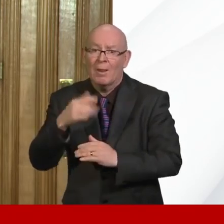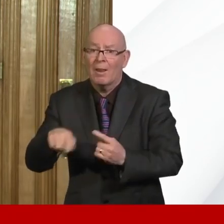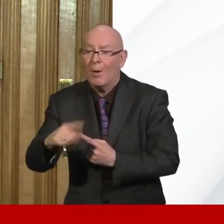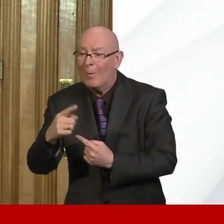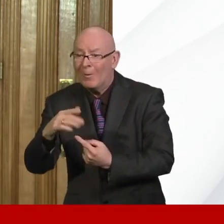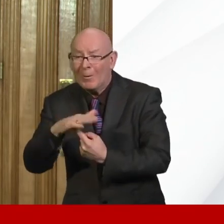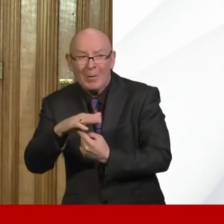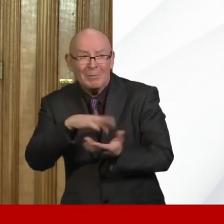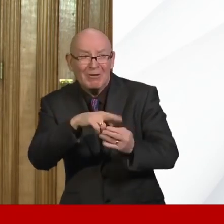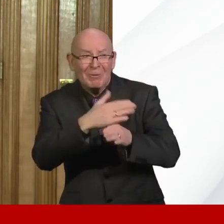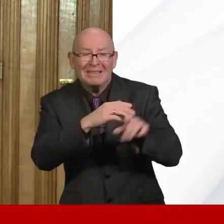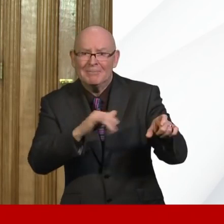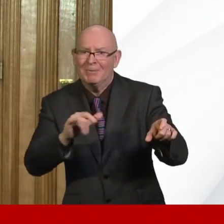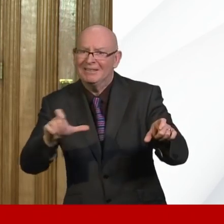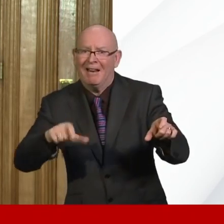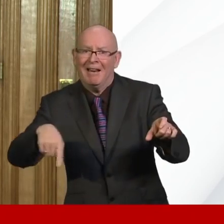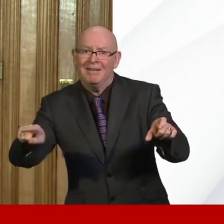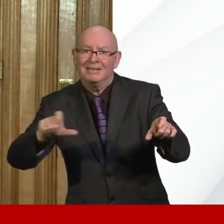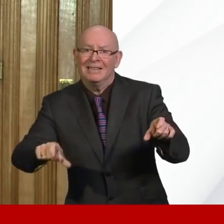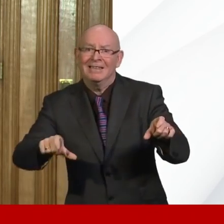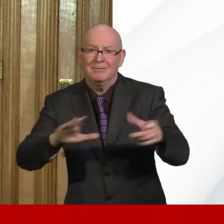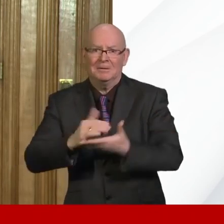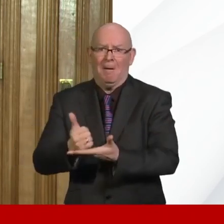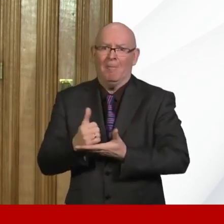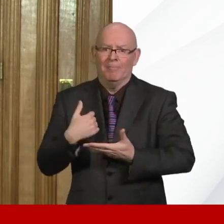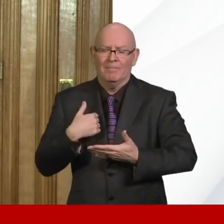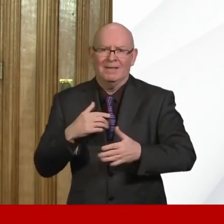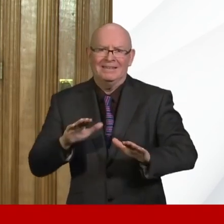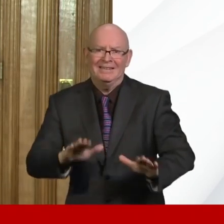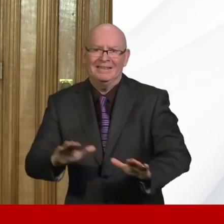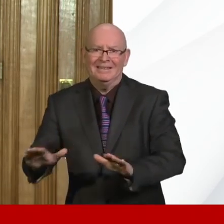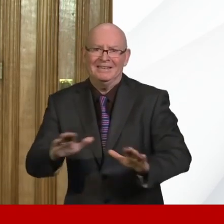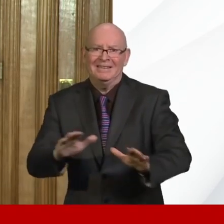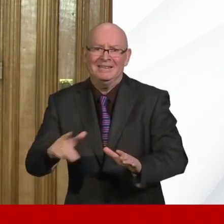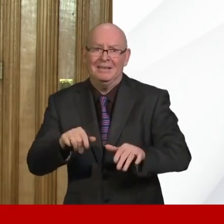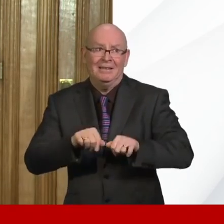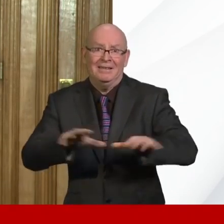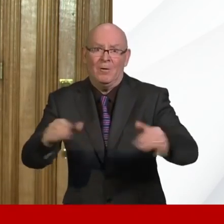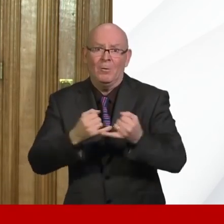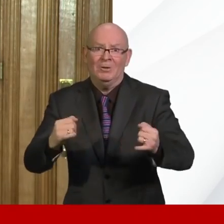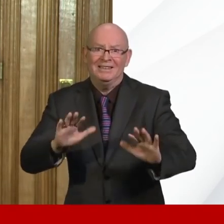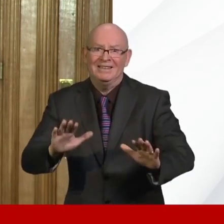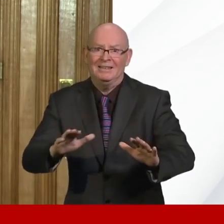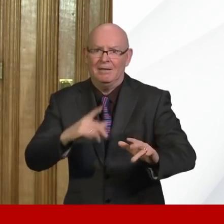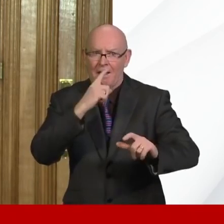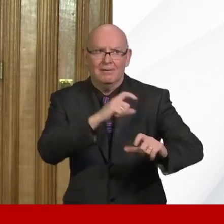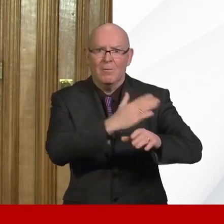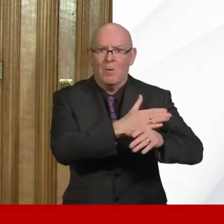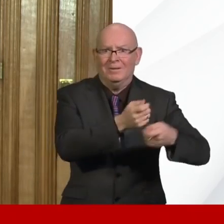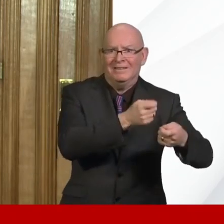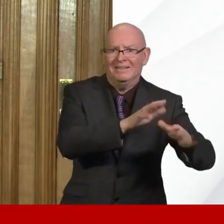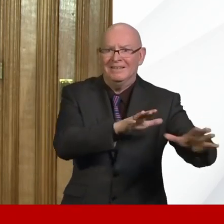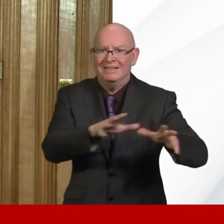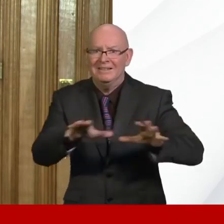and private schools to do the same, and we're providing financial support where it's needed.